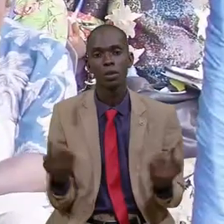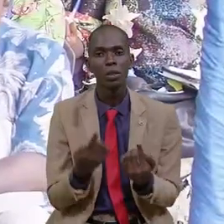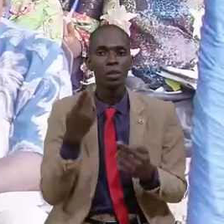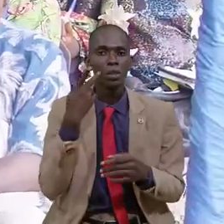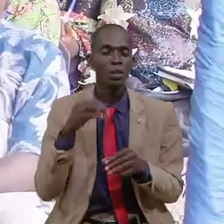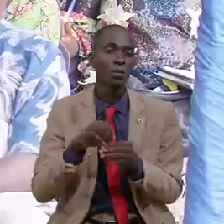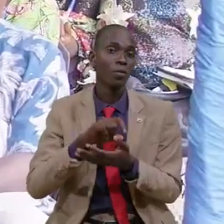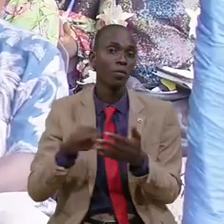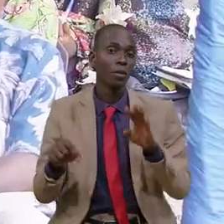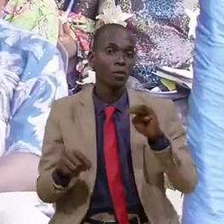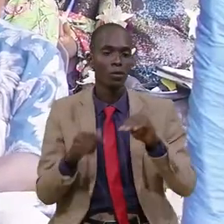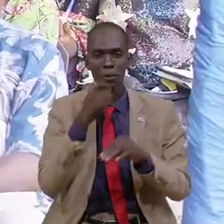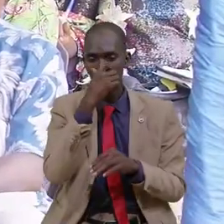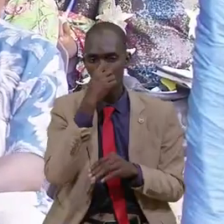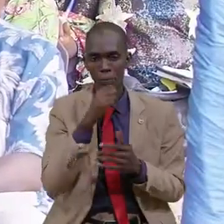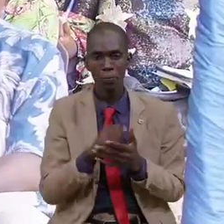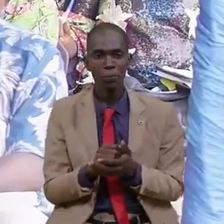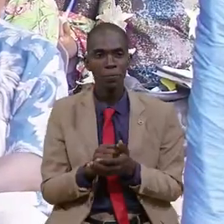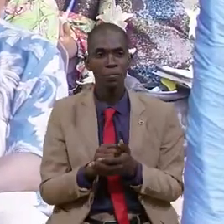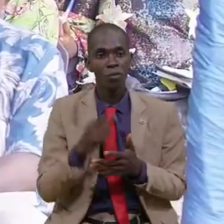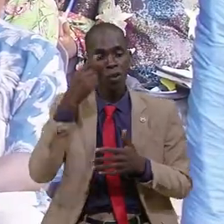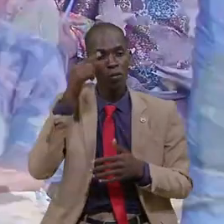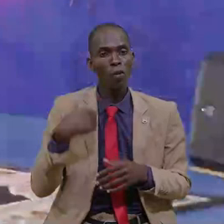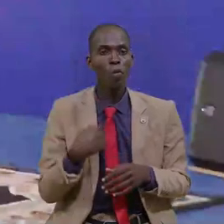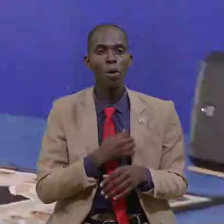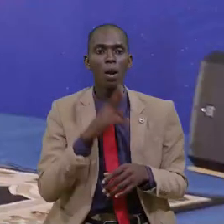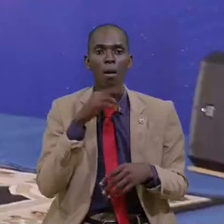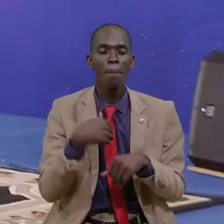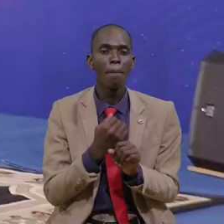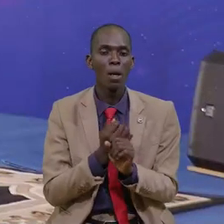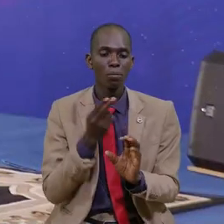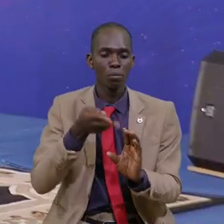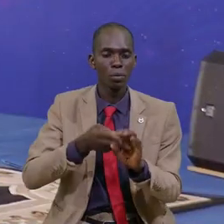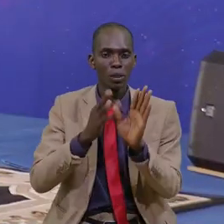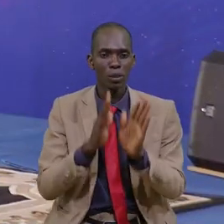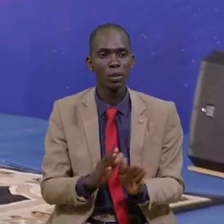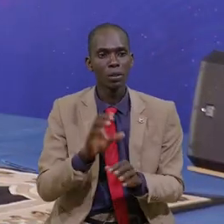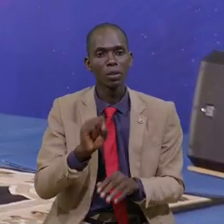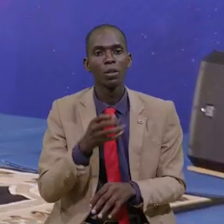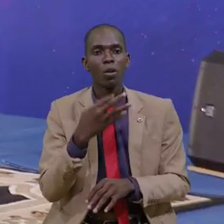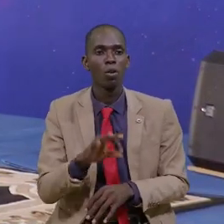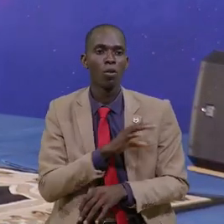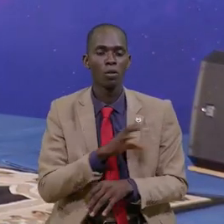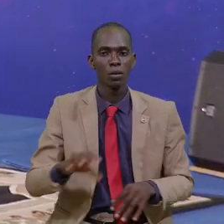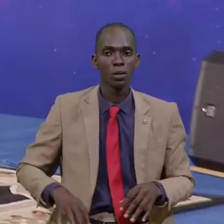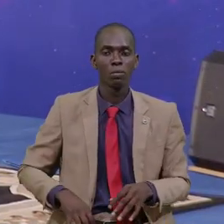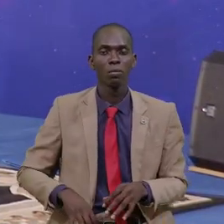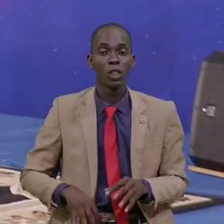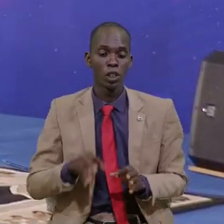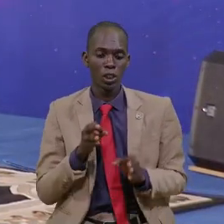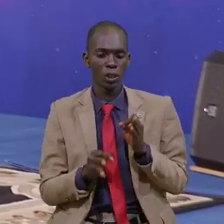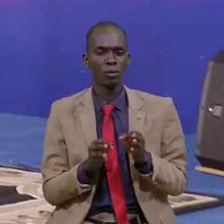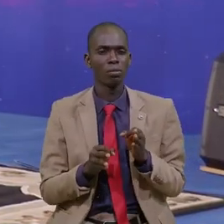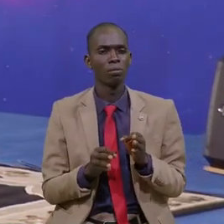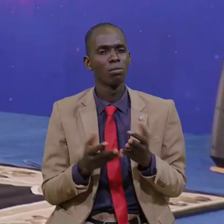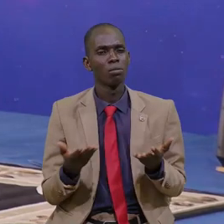In verse 14, for we are made partakers of Christ. If people think there's no